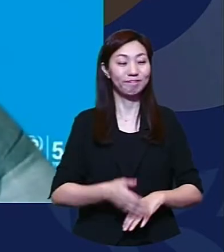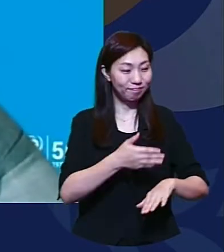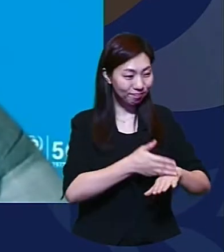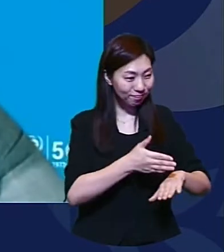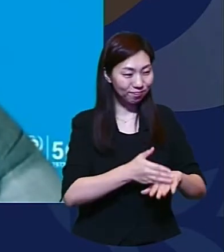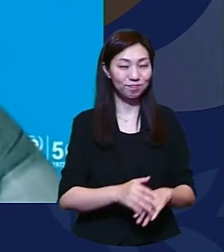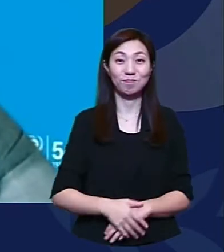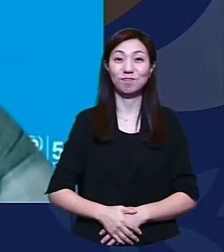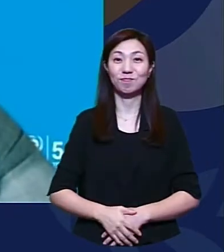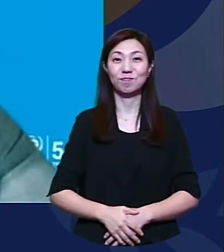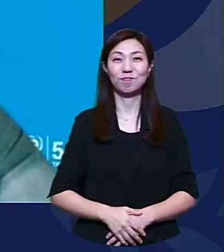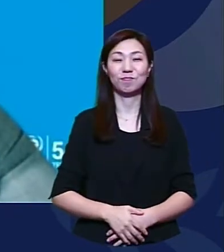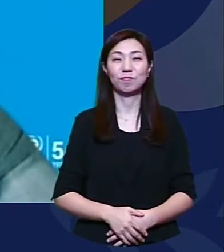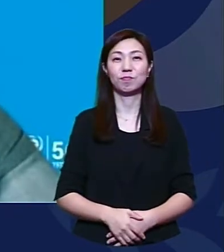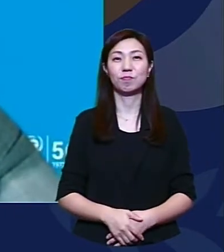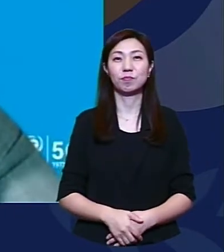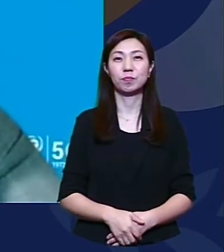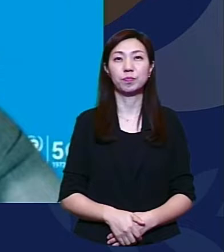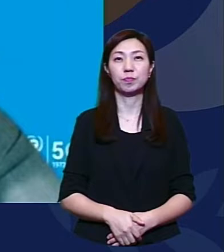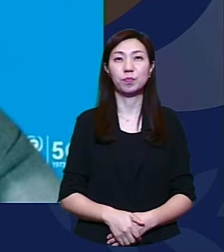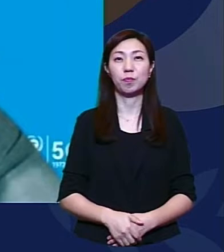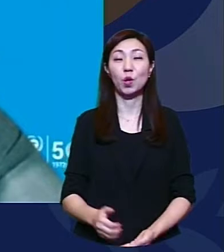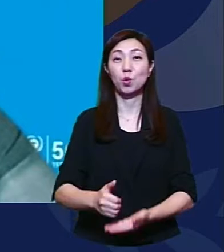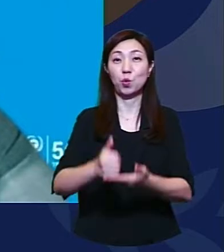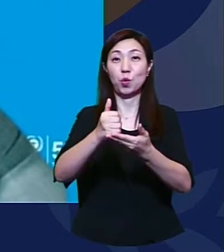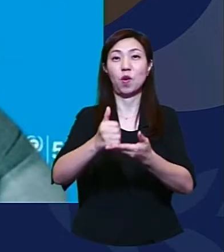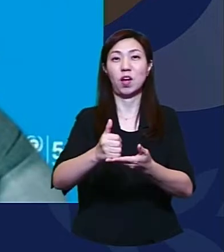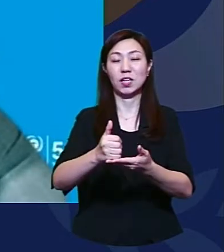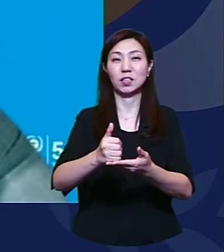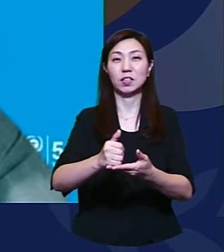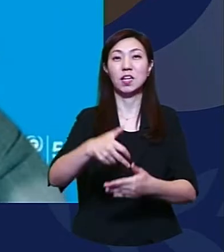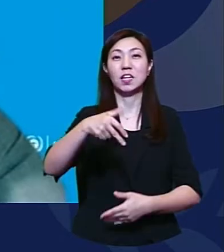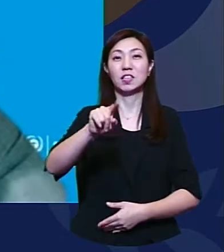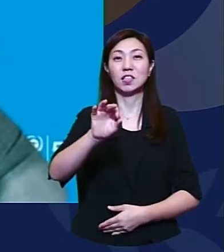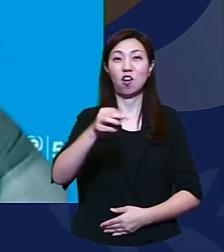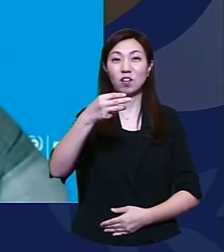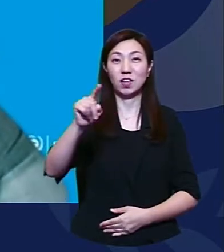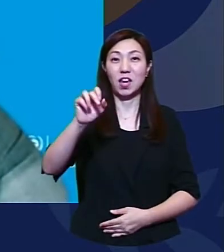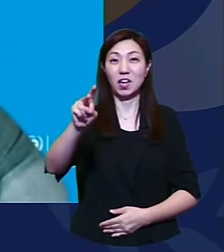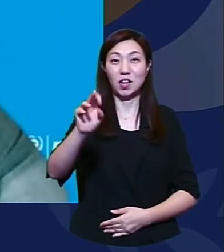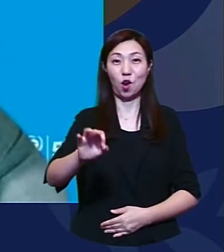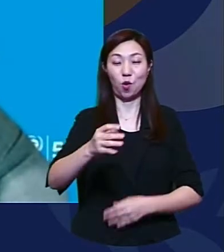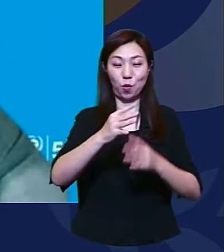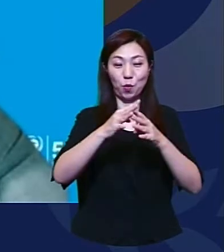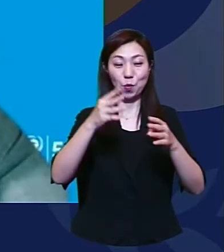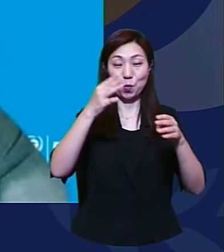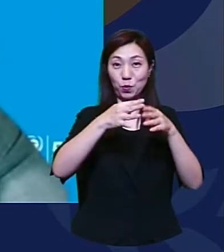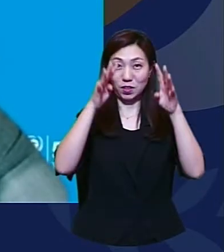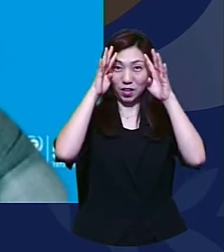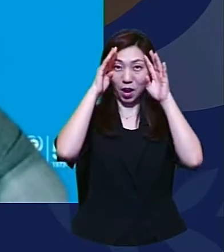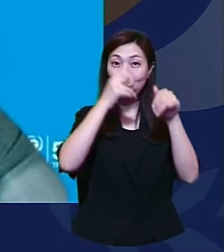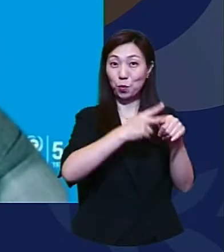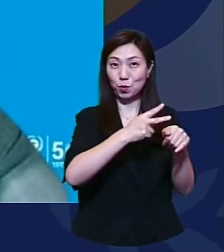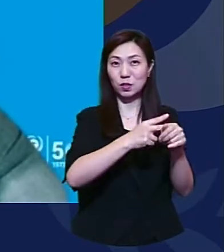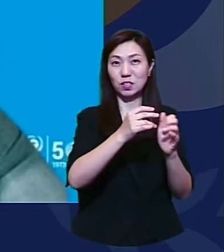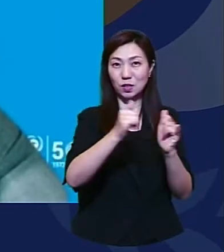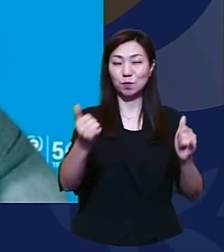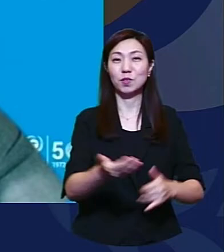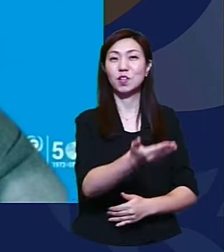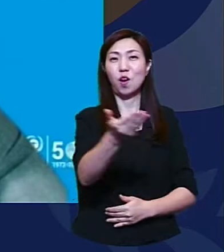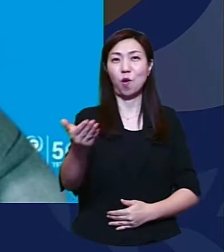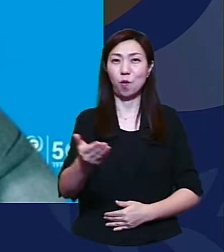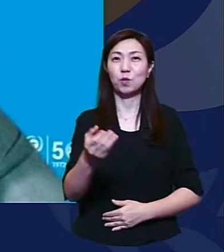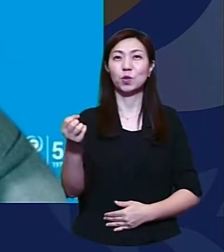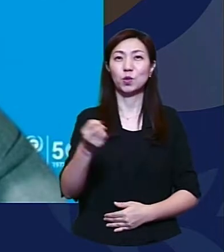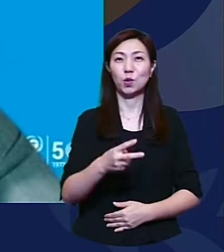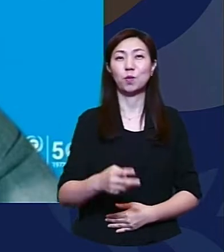Professor Zhang, my fellow panelists, Frank, a good friend of UNEP, who is the Director